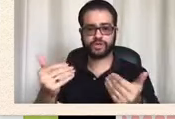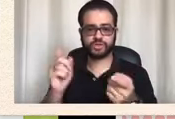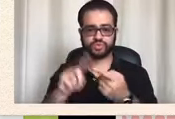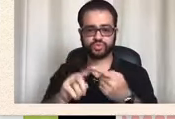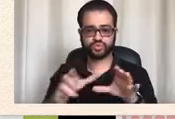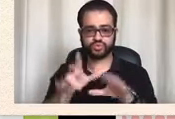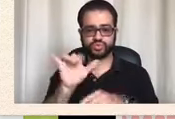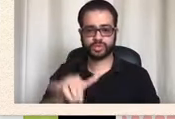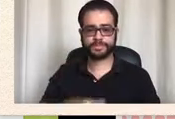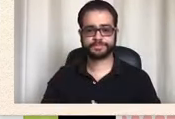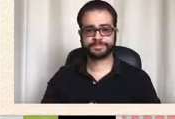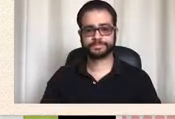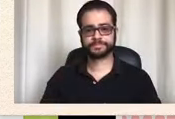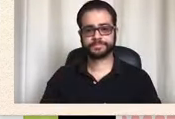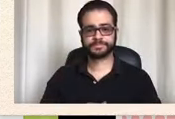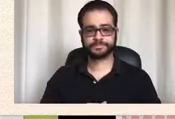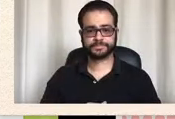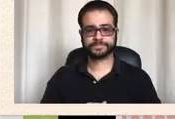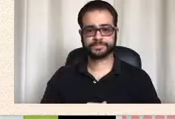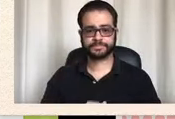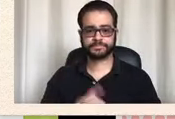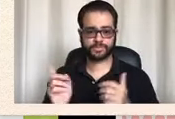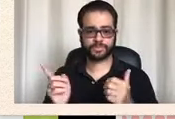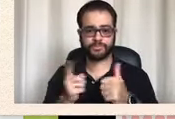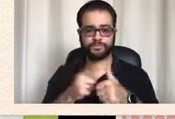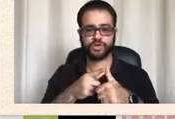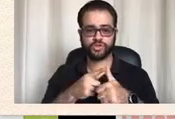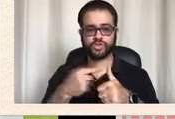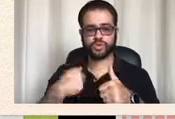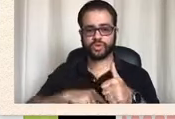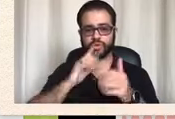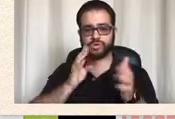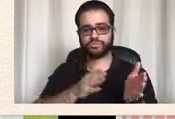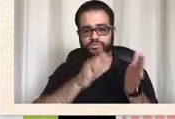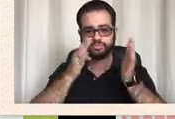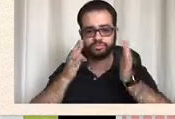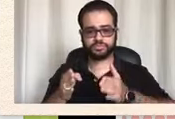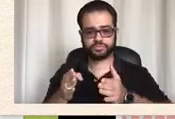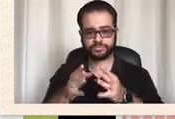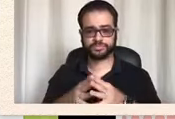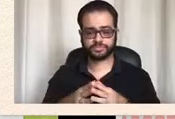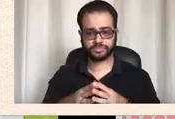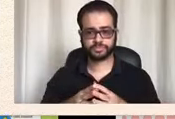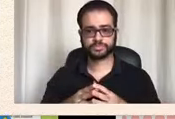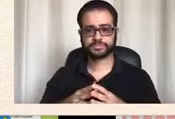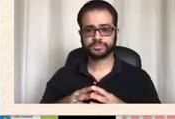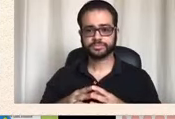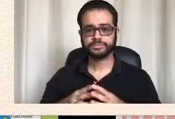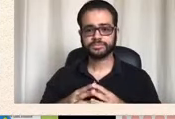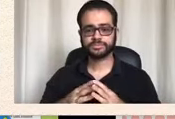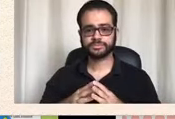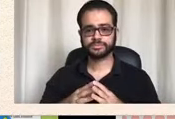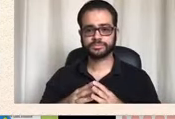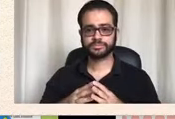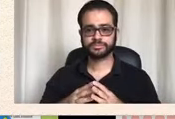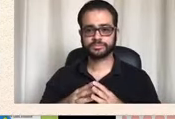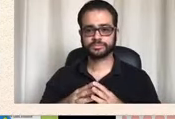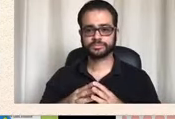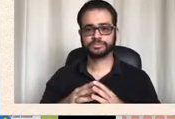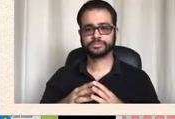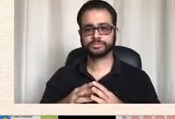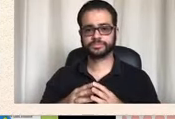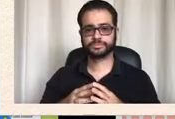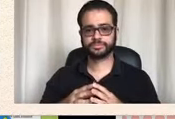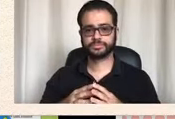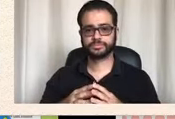the first, we're going to advance the slide to the first slide that we have here. And this is